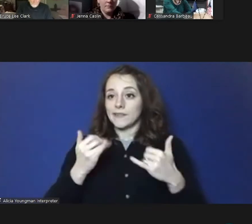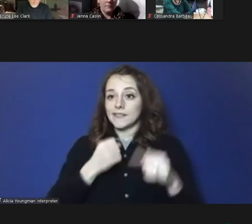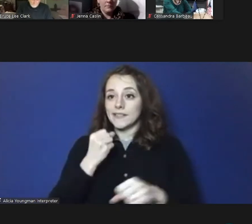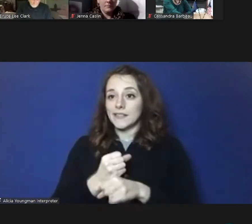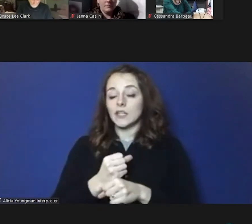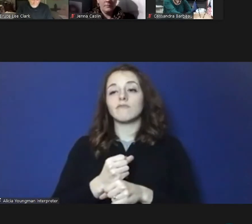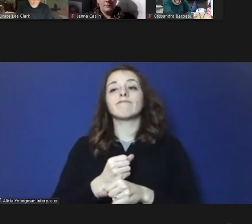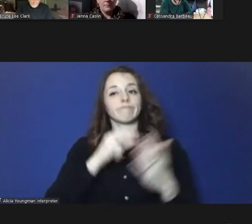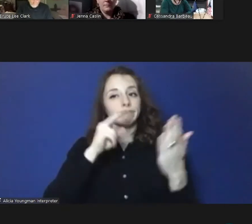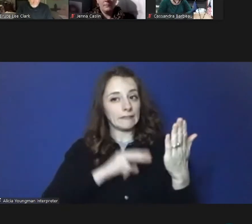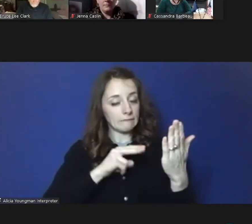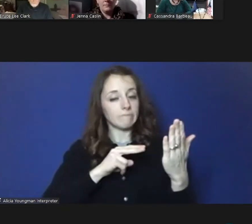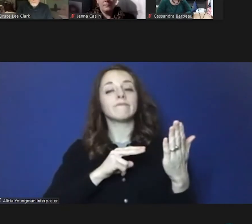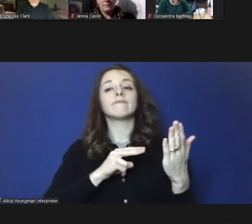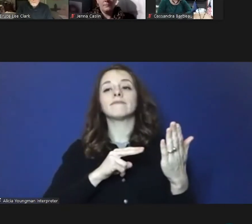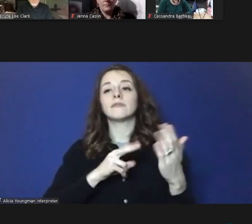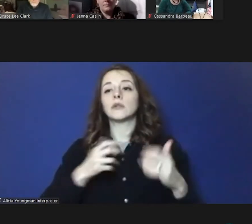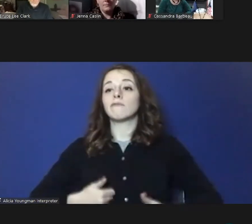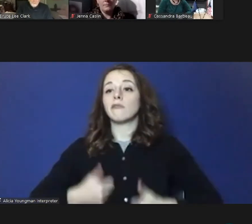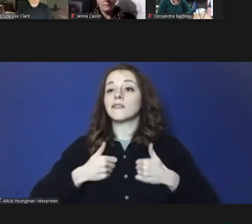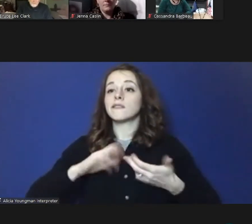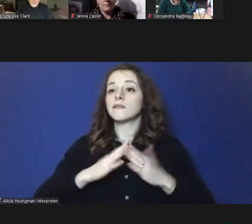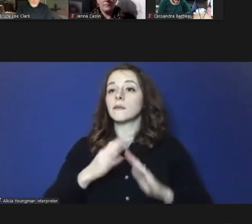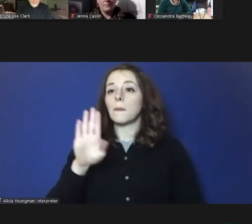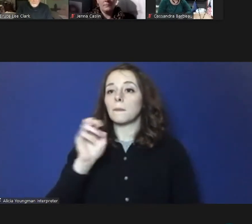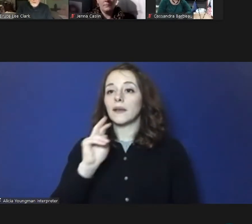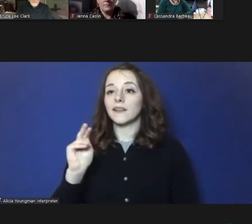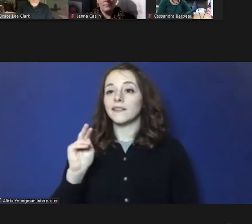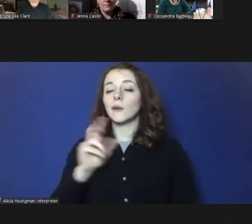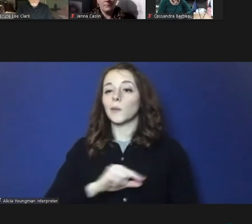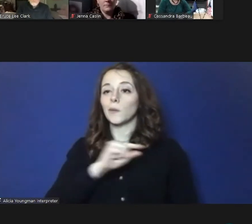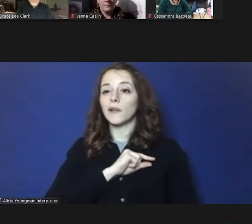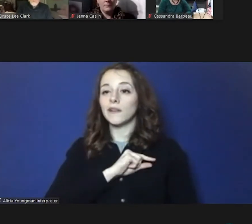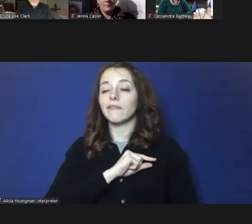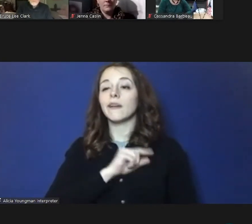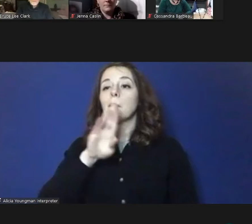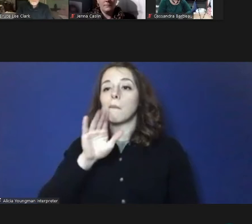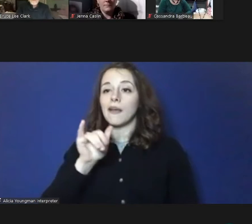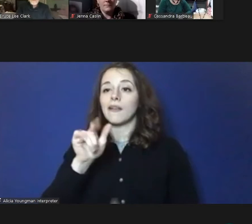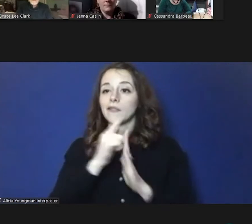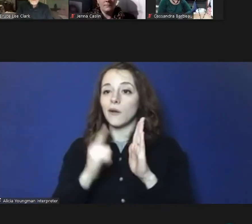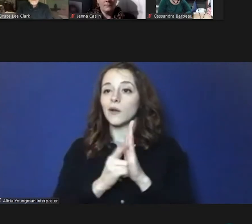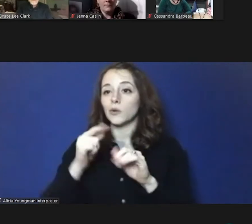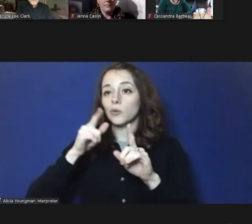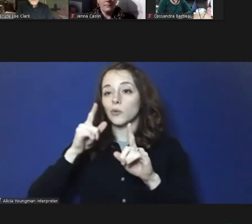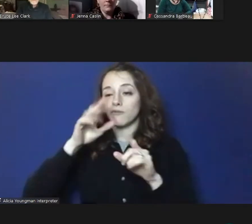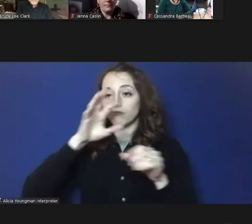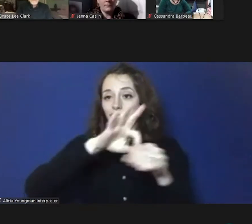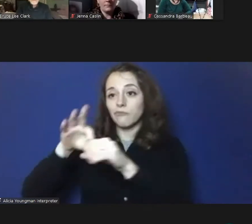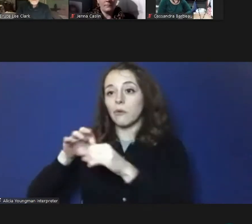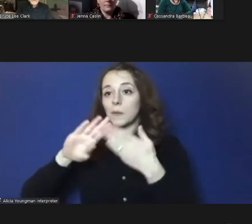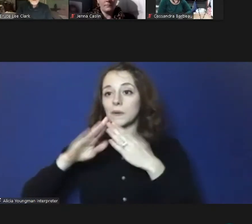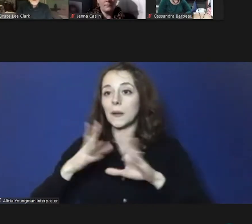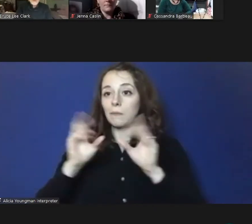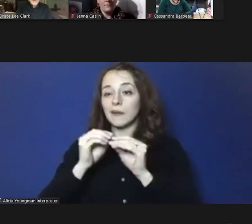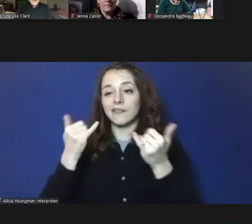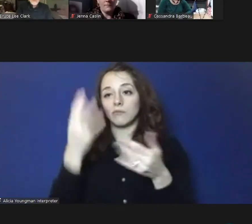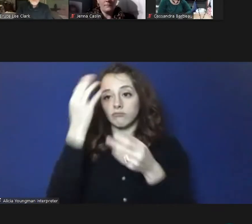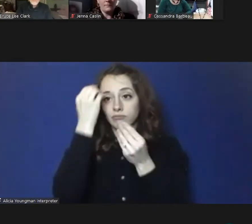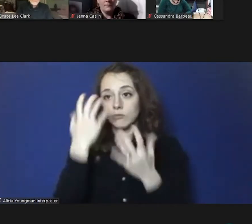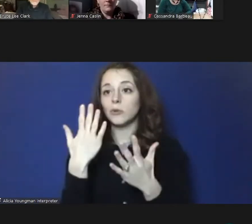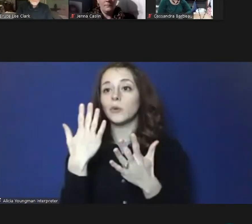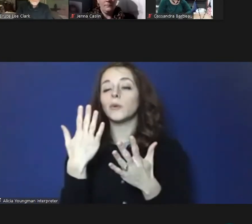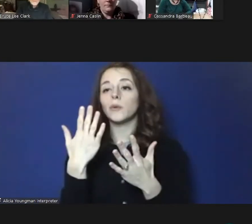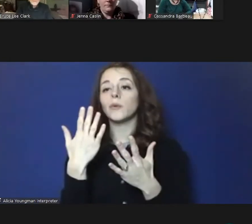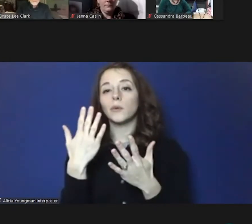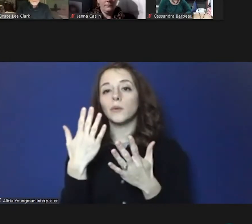as follows. The residents of the town of Bennington qualified by law to vote in town meeting are hereby notified and warned